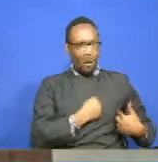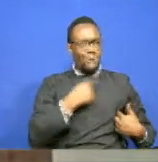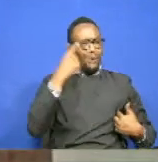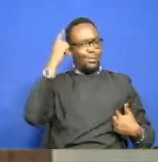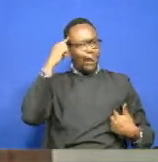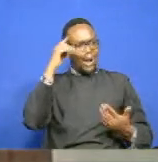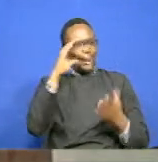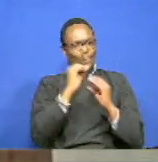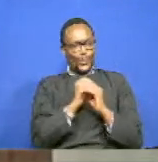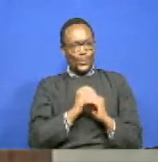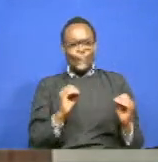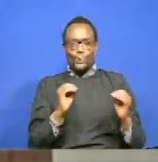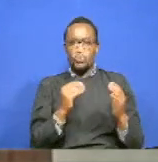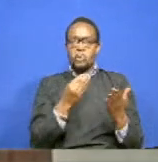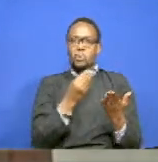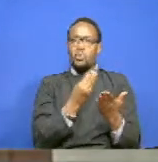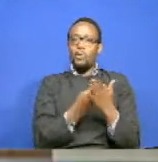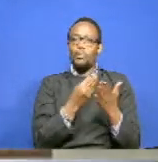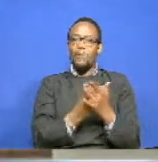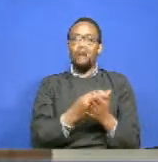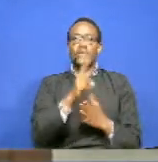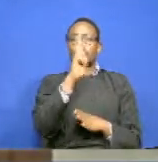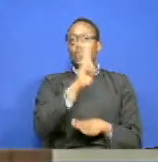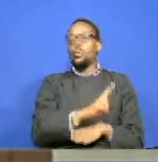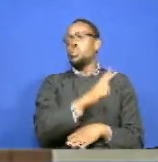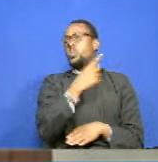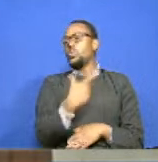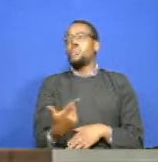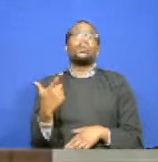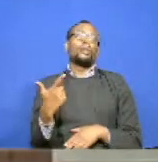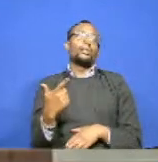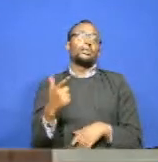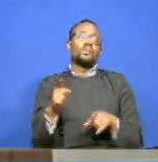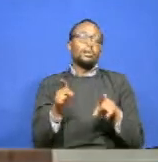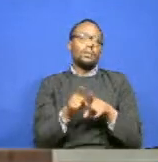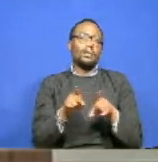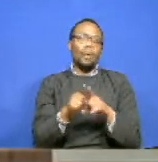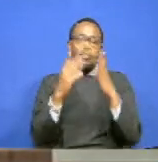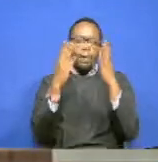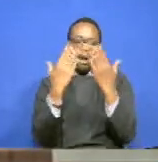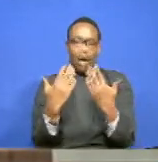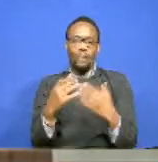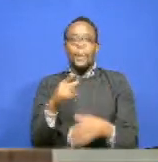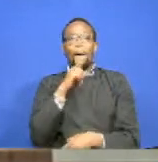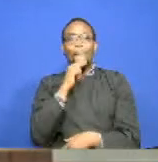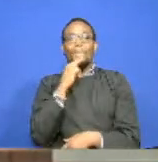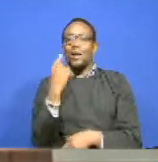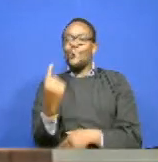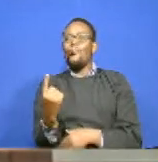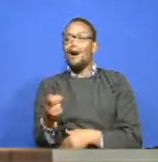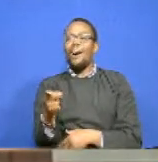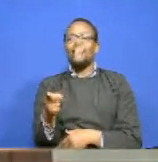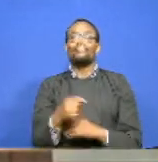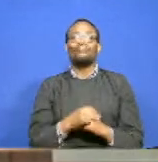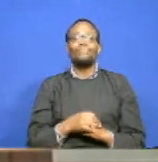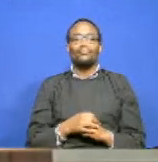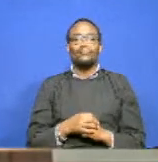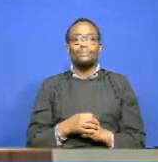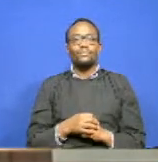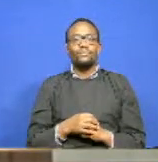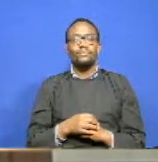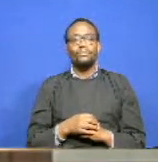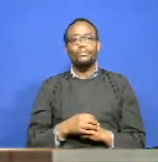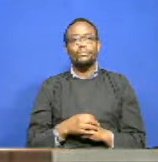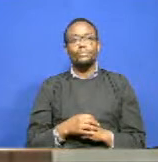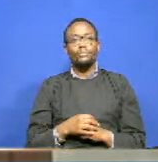resources, money can be as useless as it was in the hands of the one who was given one talent. So